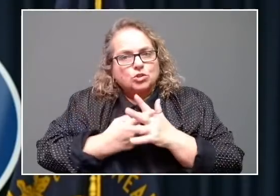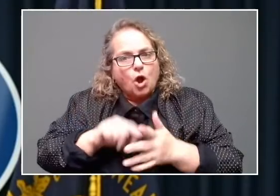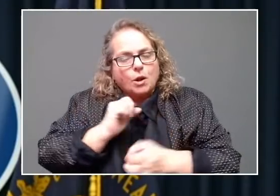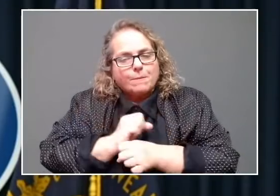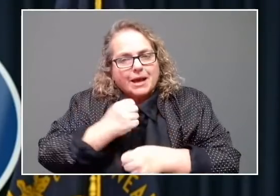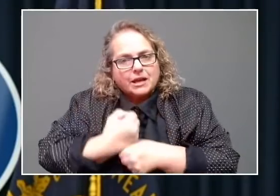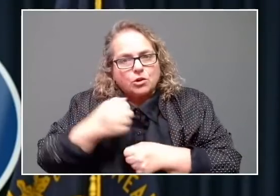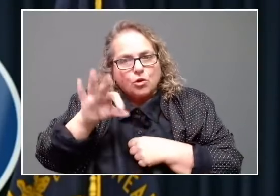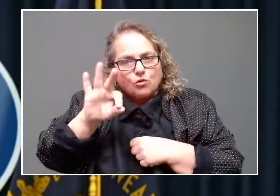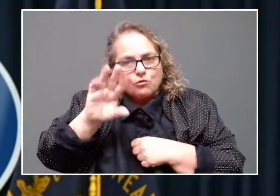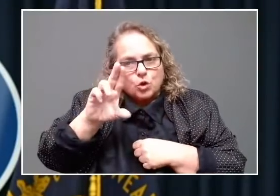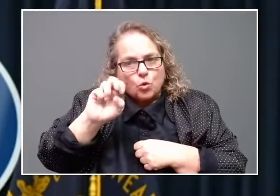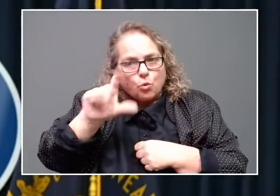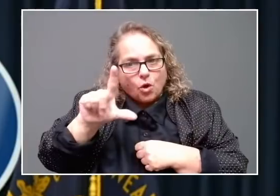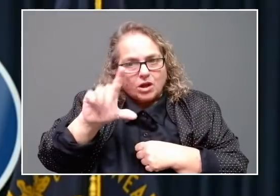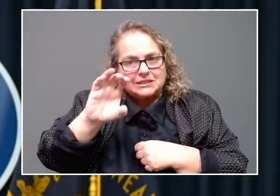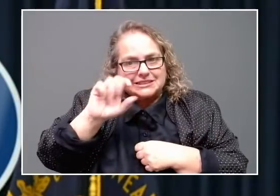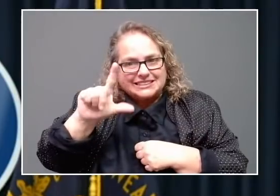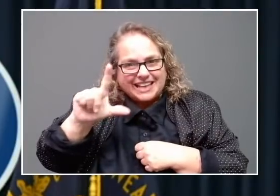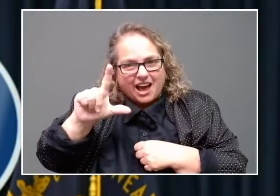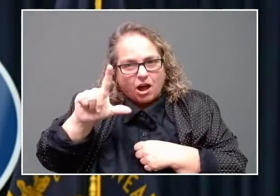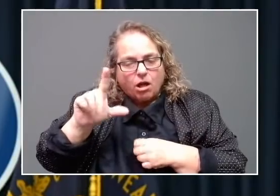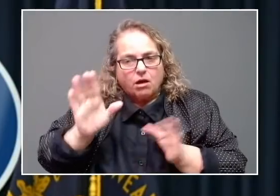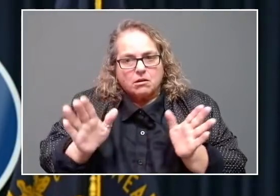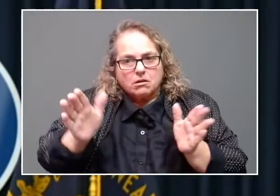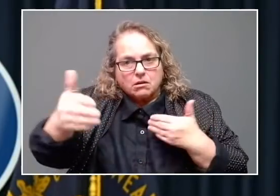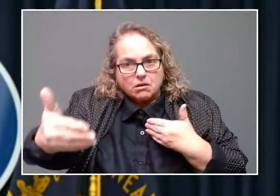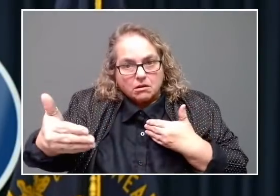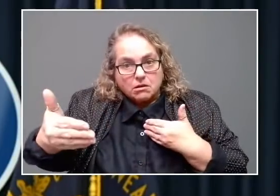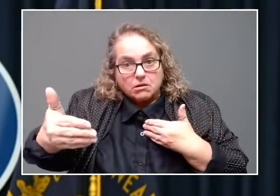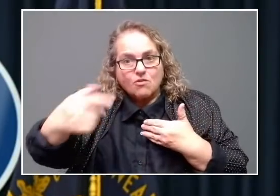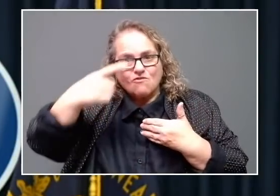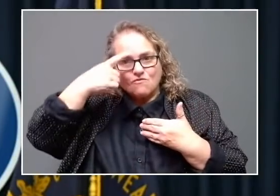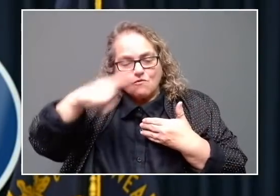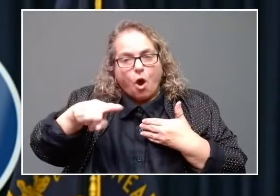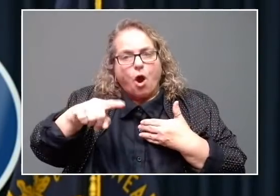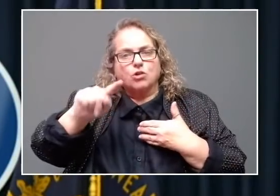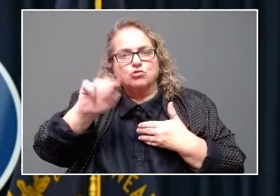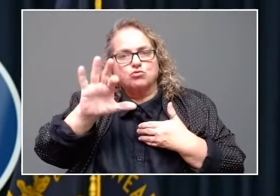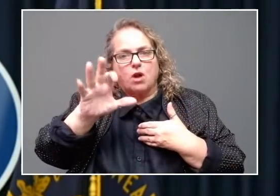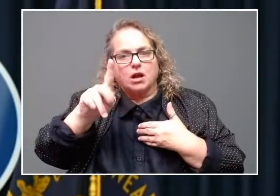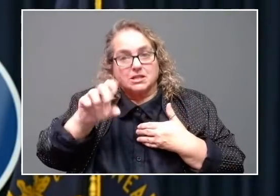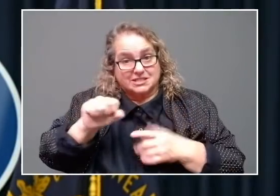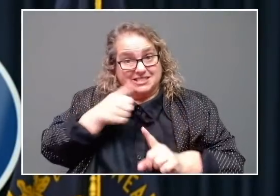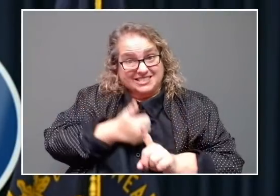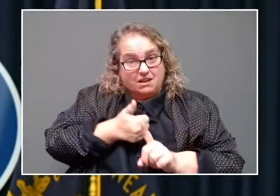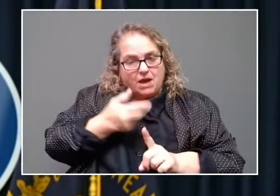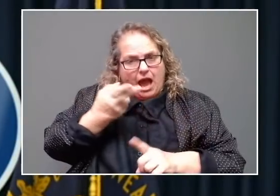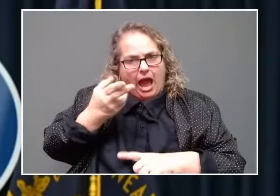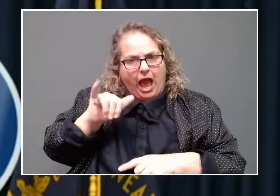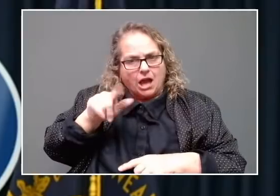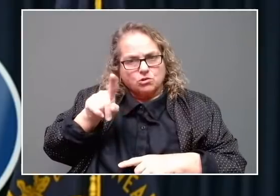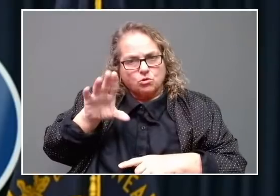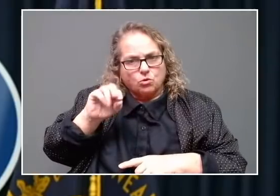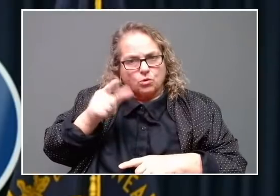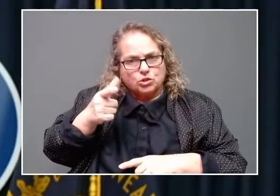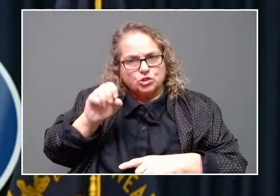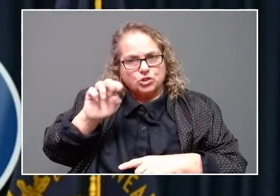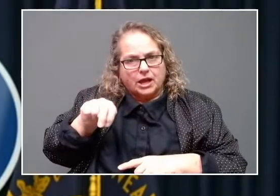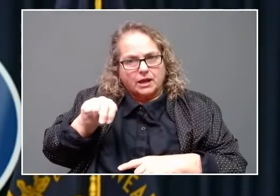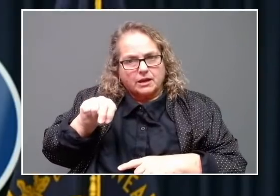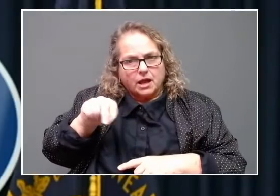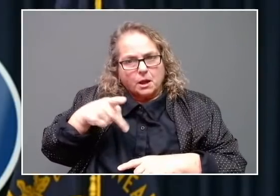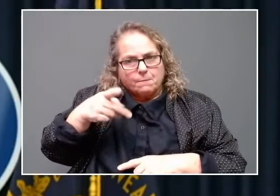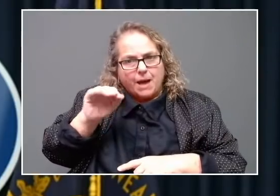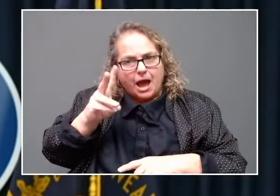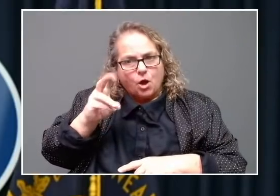hydrogen-powered heavy trucks at the Georgetown plant in 2023, putting Kentucky in even a stronger position